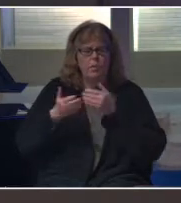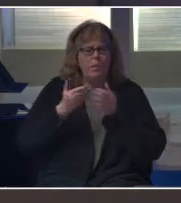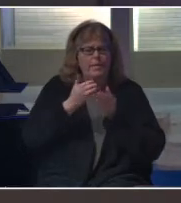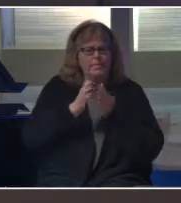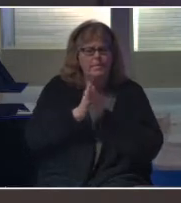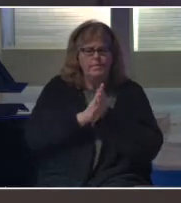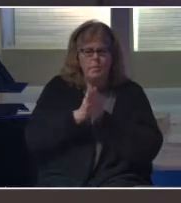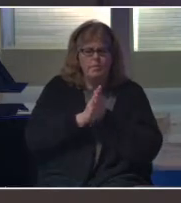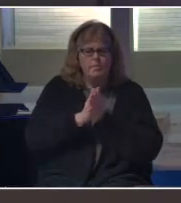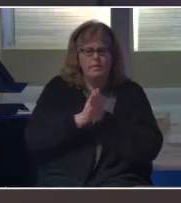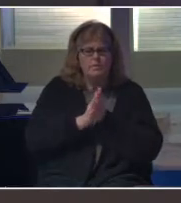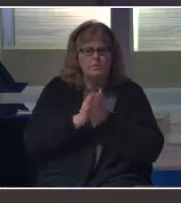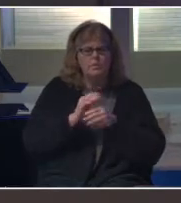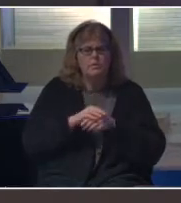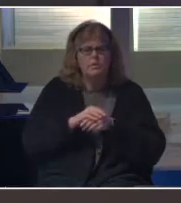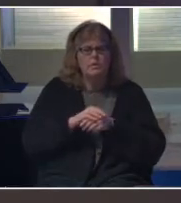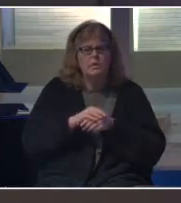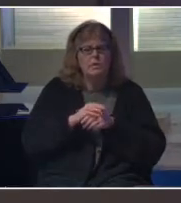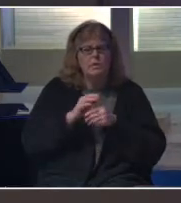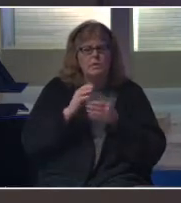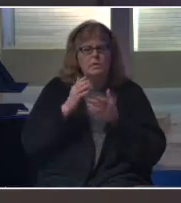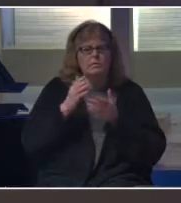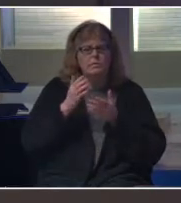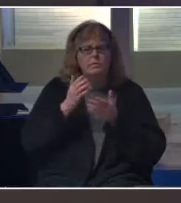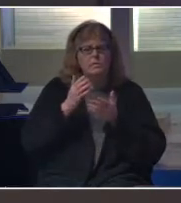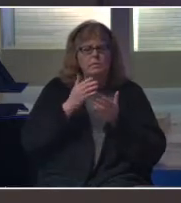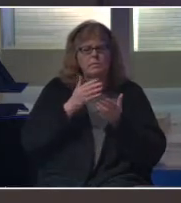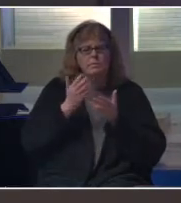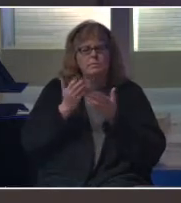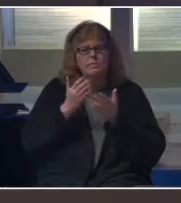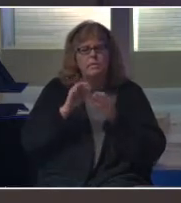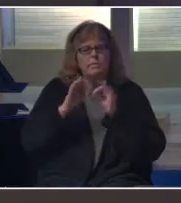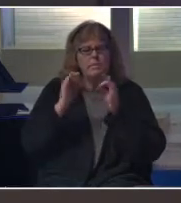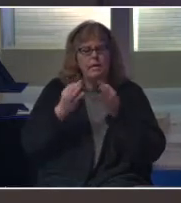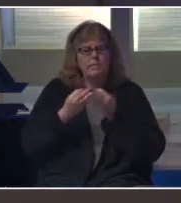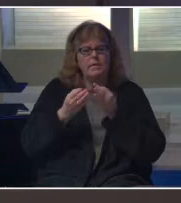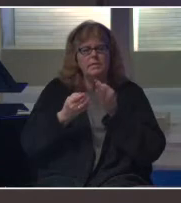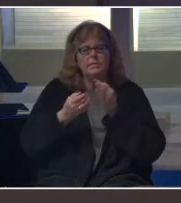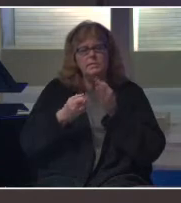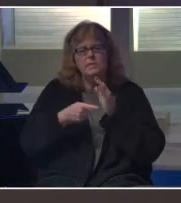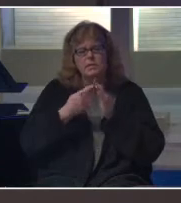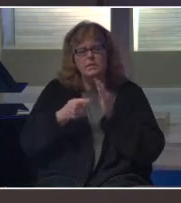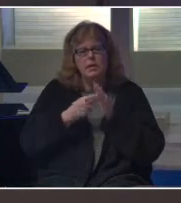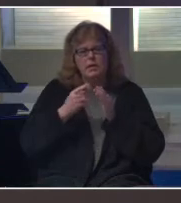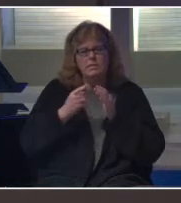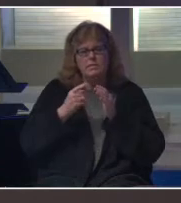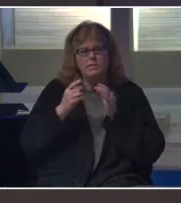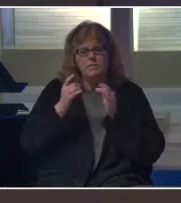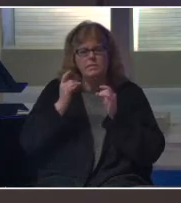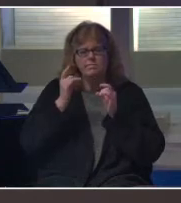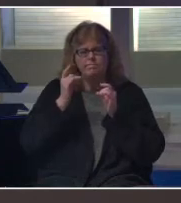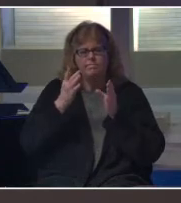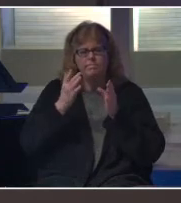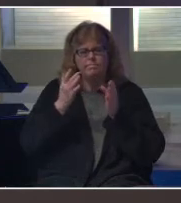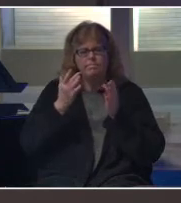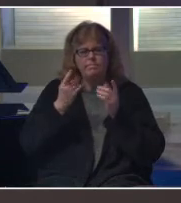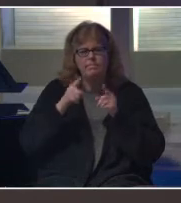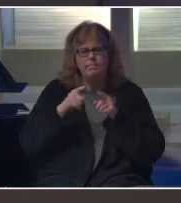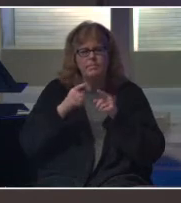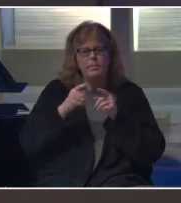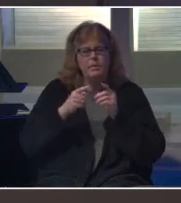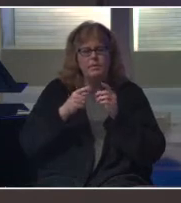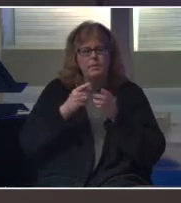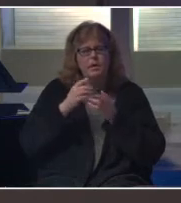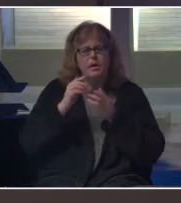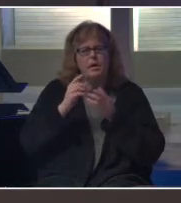motivations, favoritism in a family and some in families is sometimes disastrous, isn't it? Other accounts